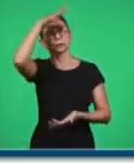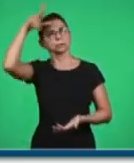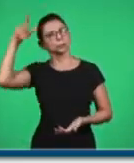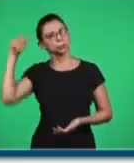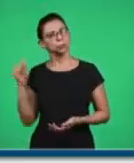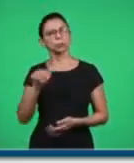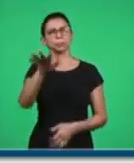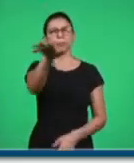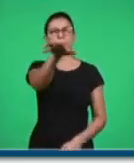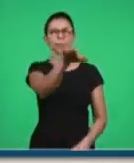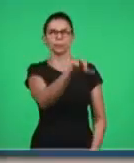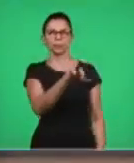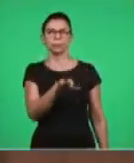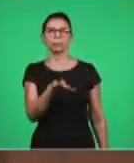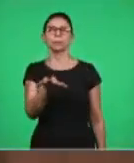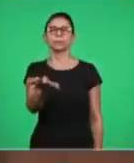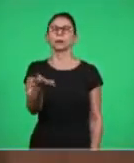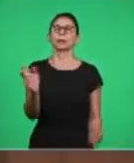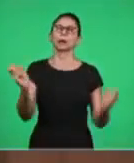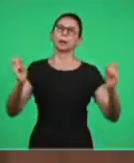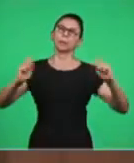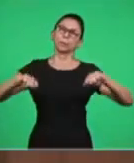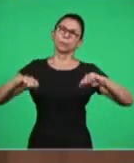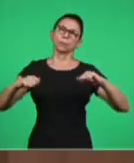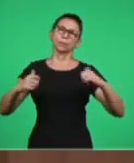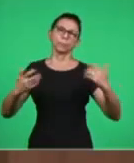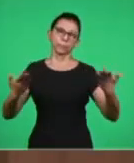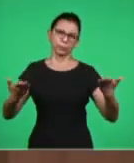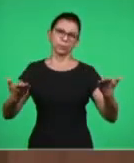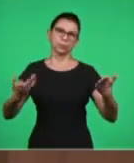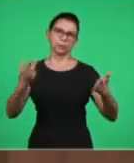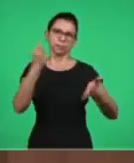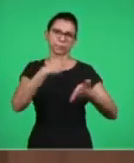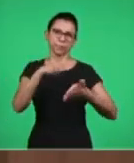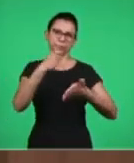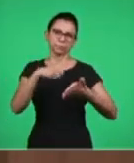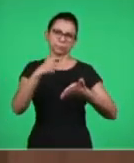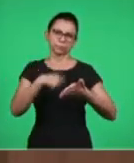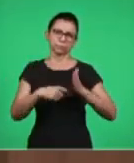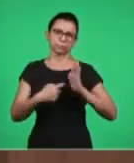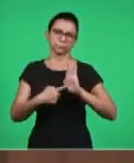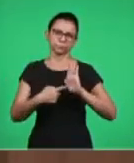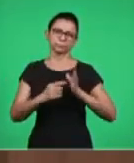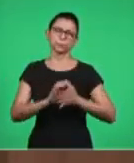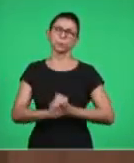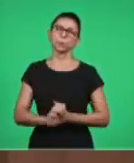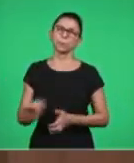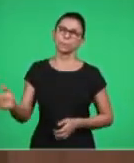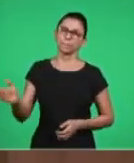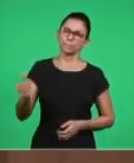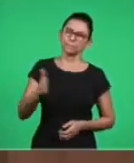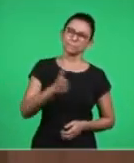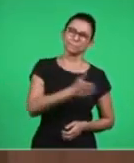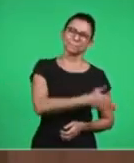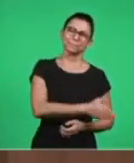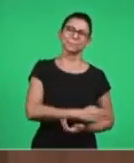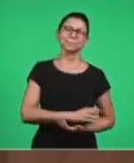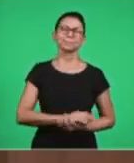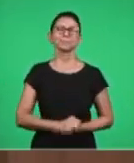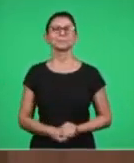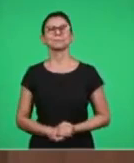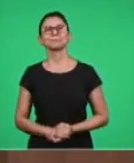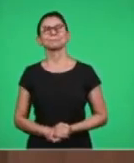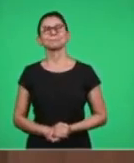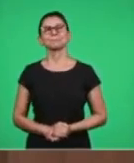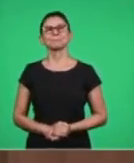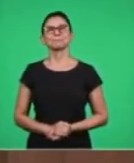and about their work on the Amazon and everywhere what is possible to give assistance. Oh, so now let's go back